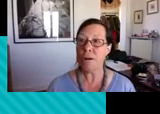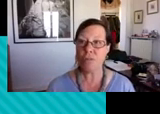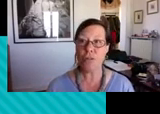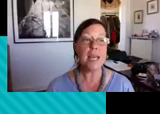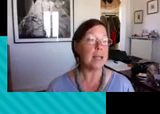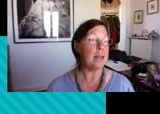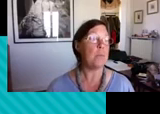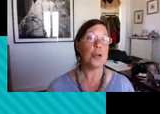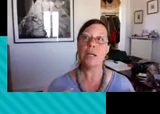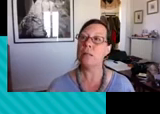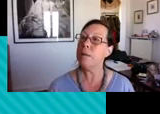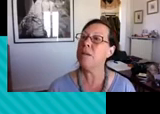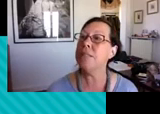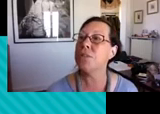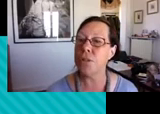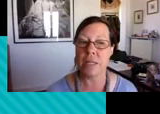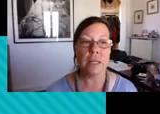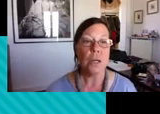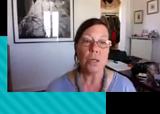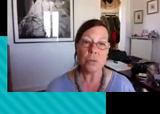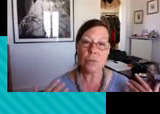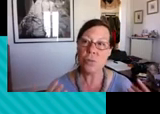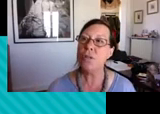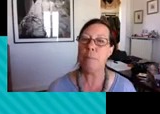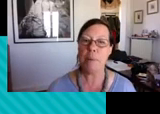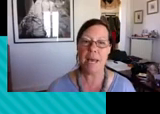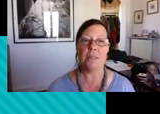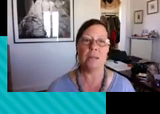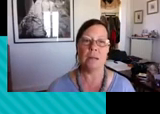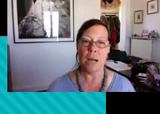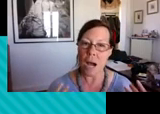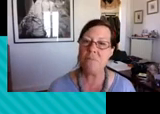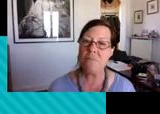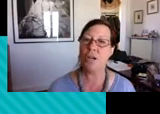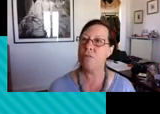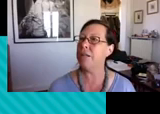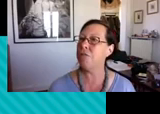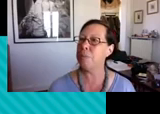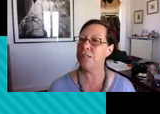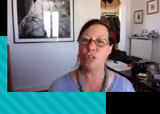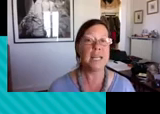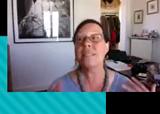are afraid, and we're in a climate of uncertainty. So do not pass along unverified information. It's not